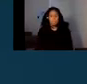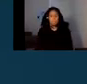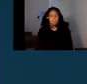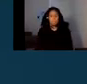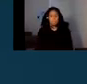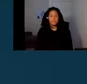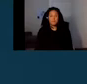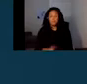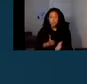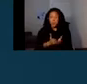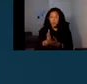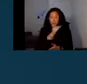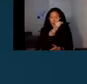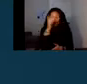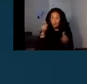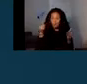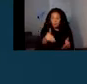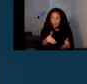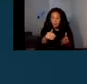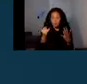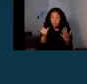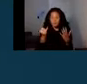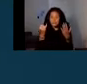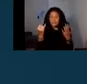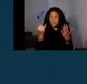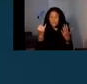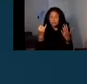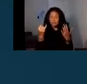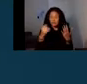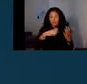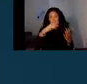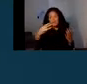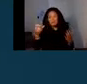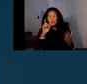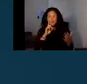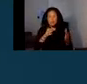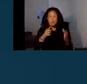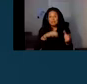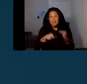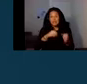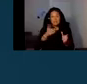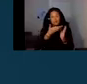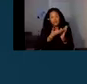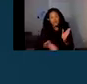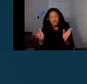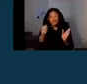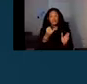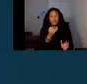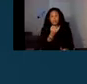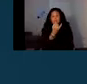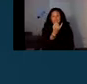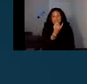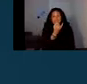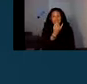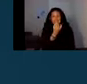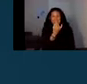Over the summer, I focused on just six of Essex's women scientists, ranging from the 1660s right